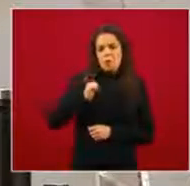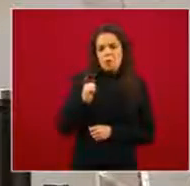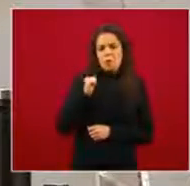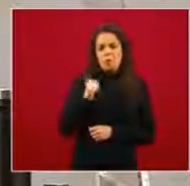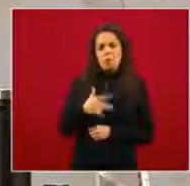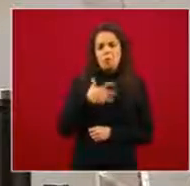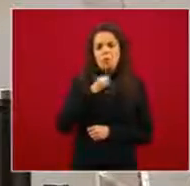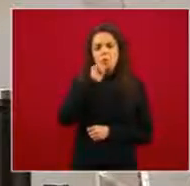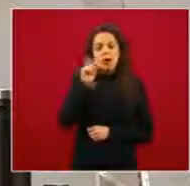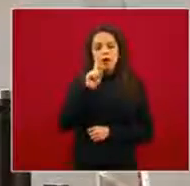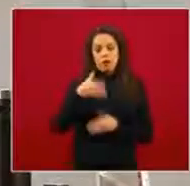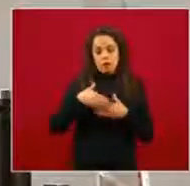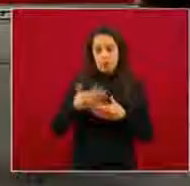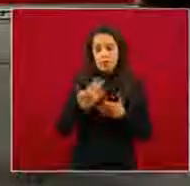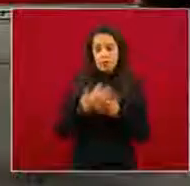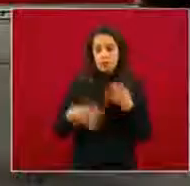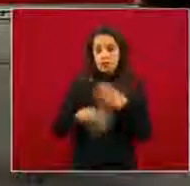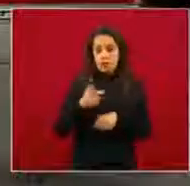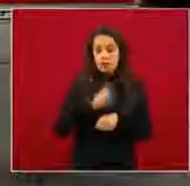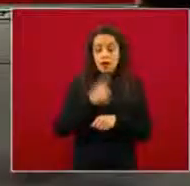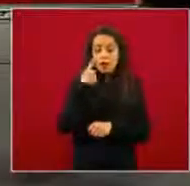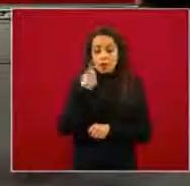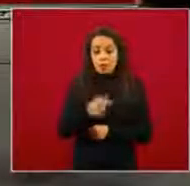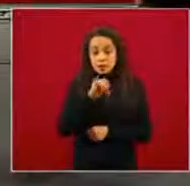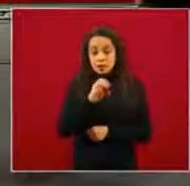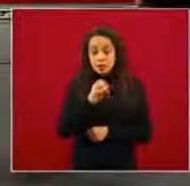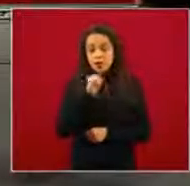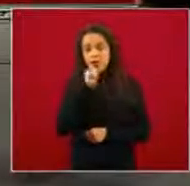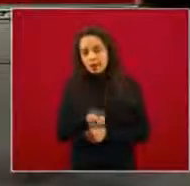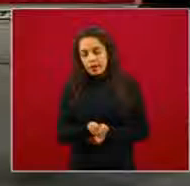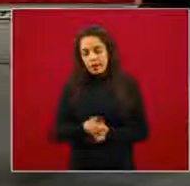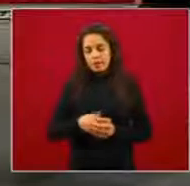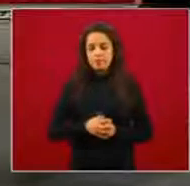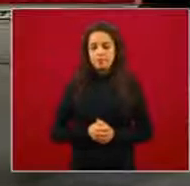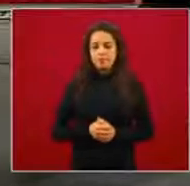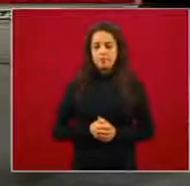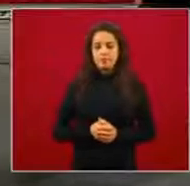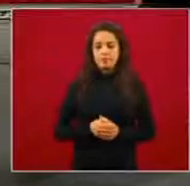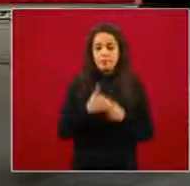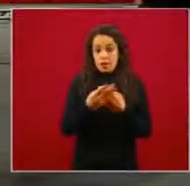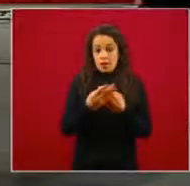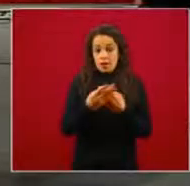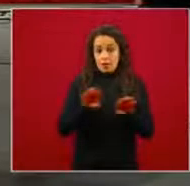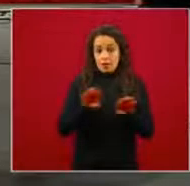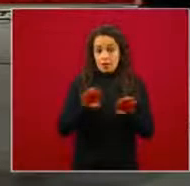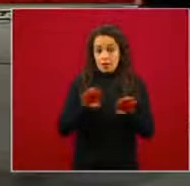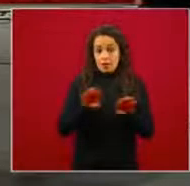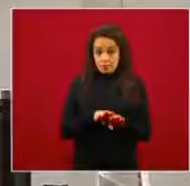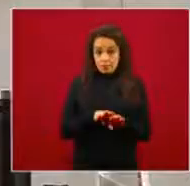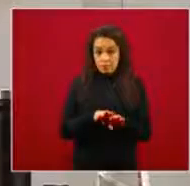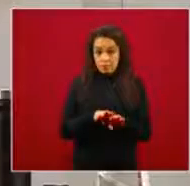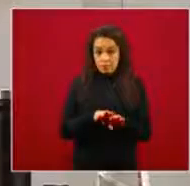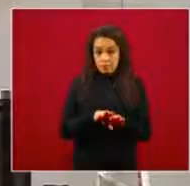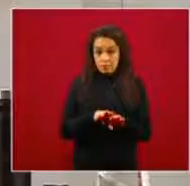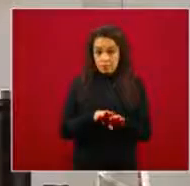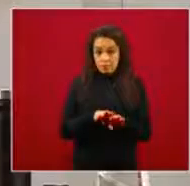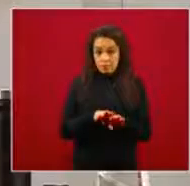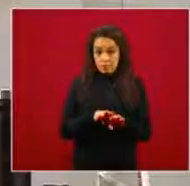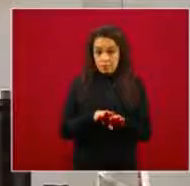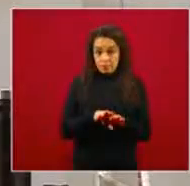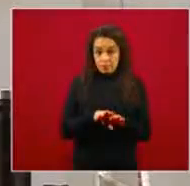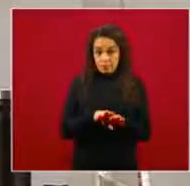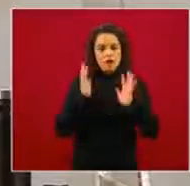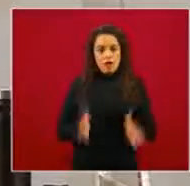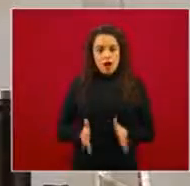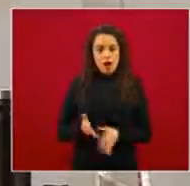case. And we face this suspending the school activities temporarily. We faced this